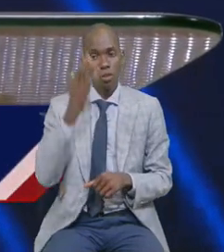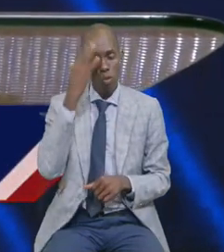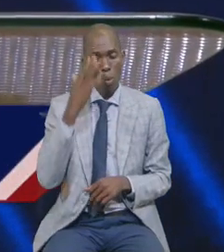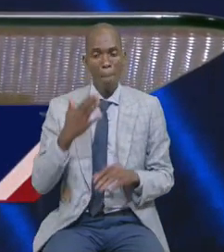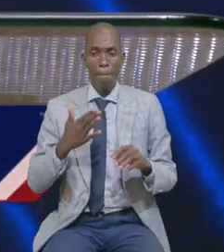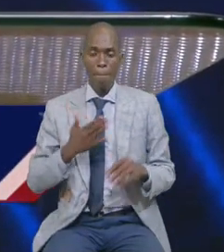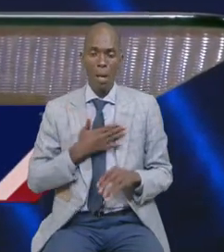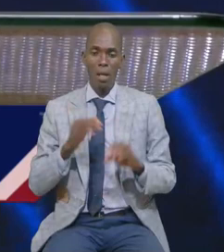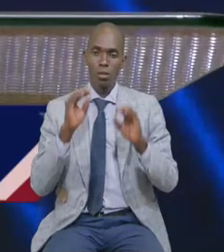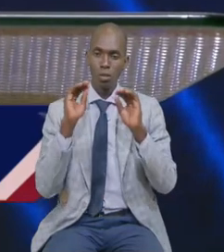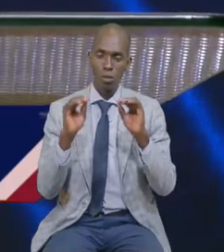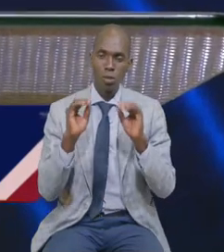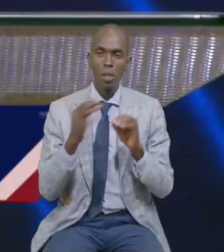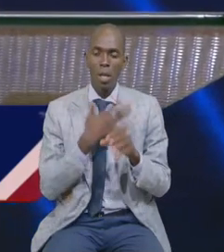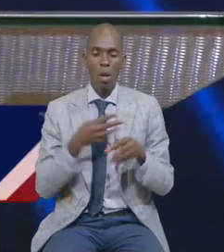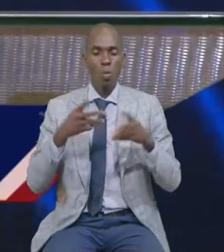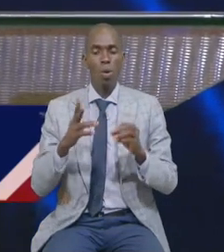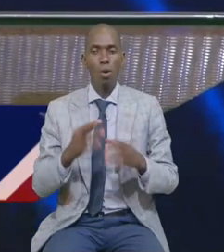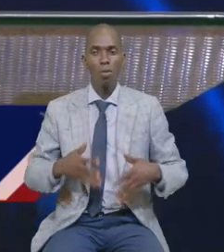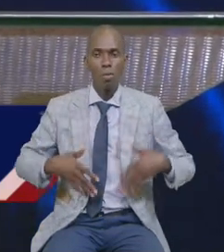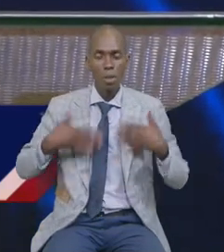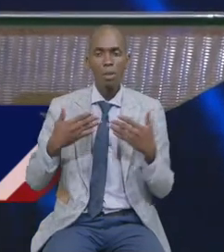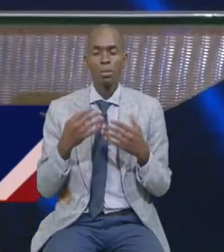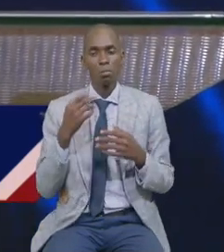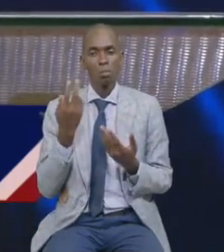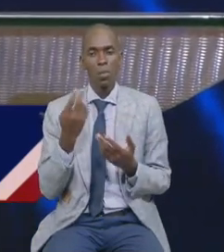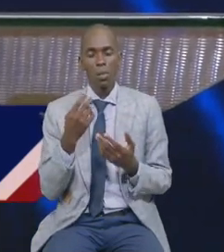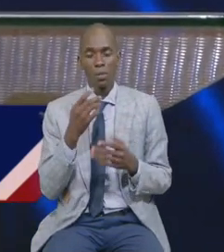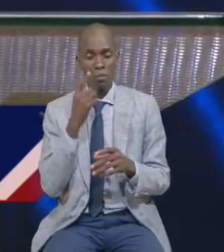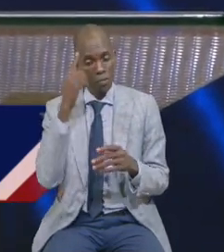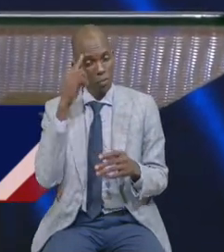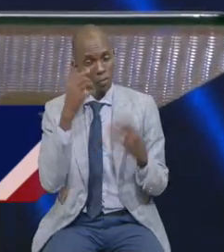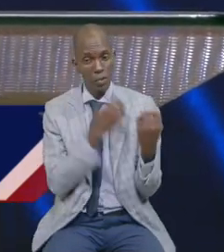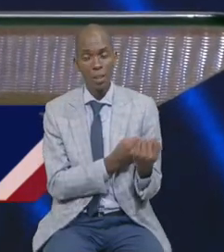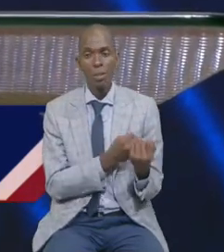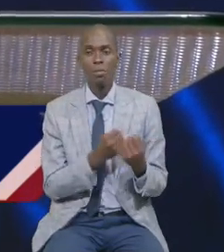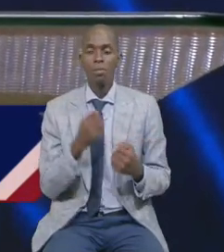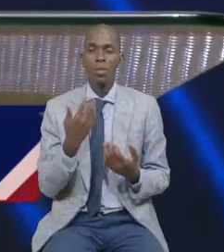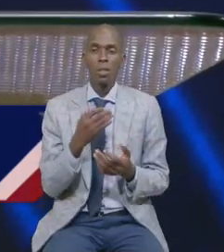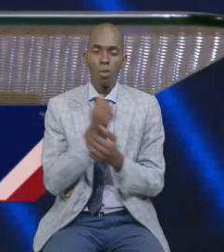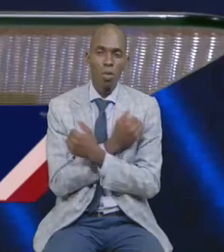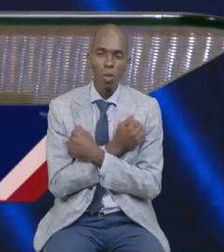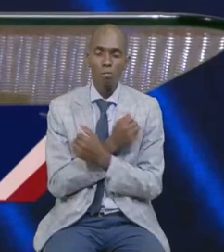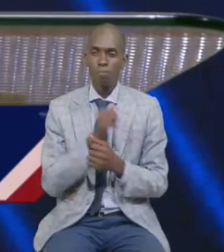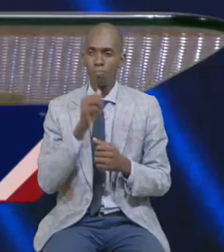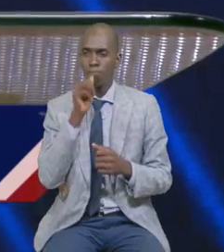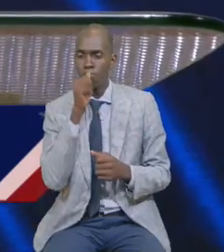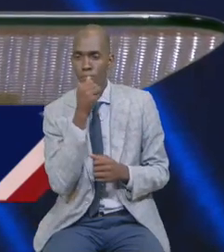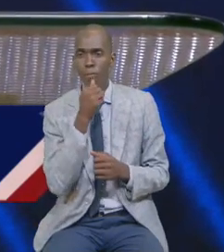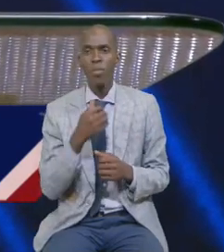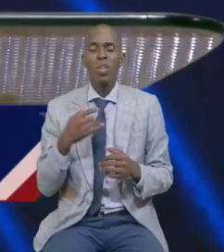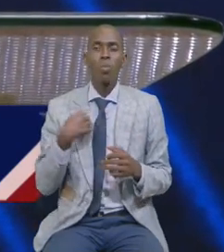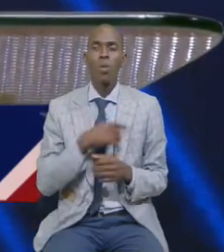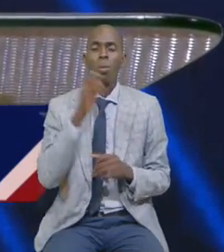of life, purpose, faith, long-suffering, charity, patience, perseverance. We must be able